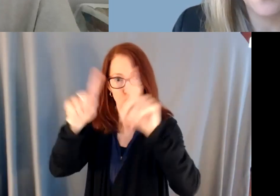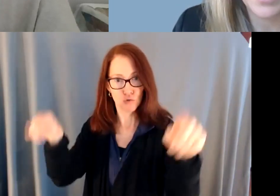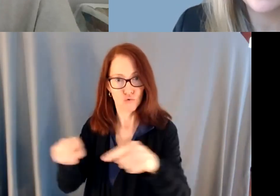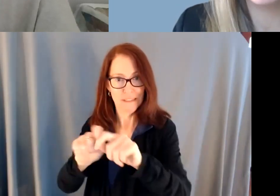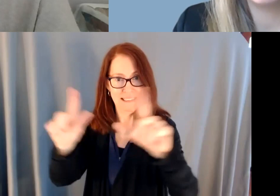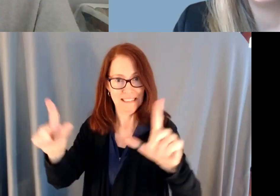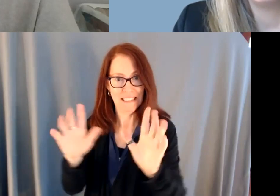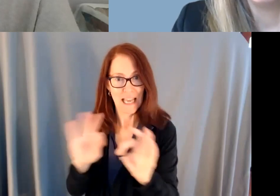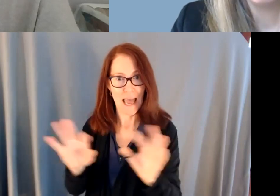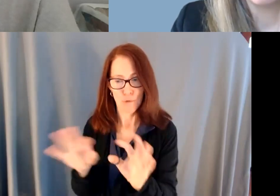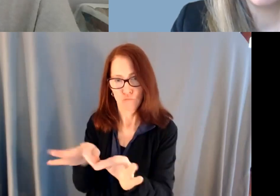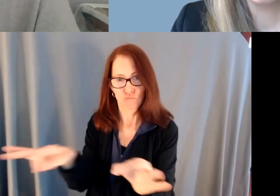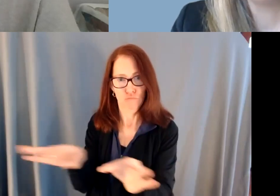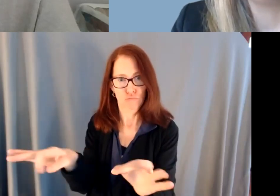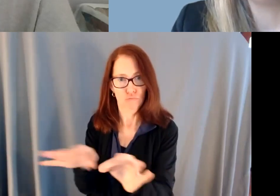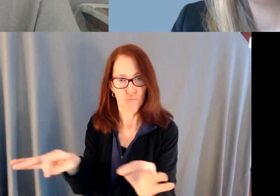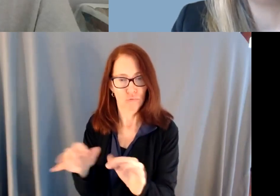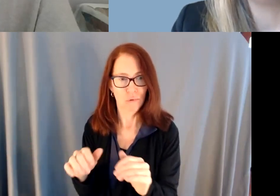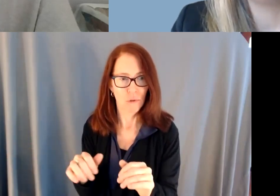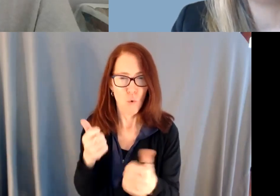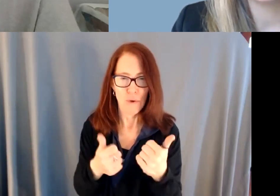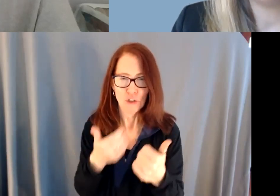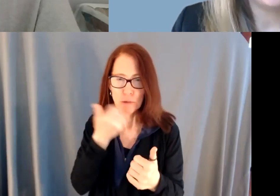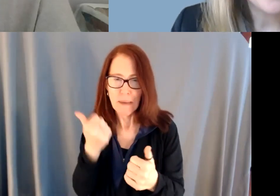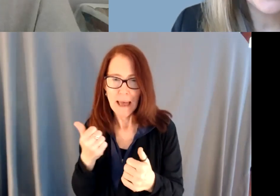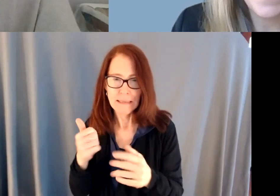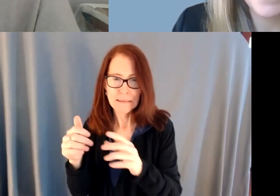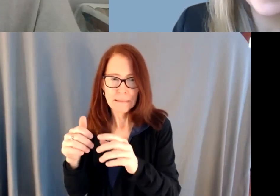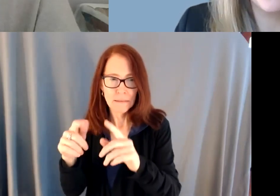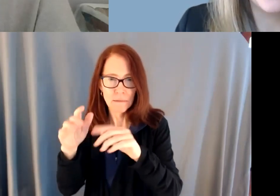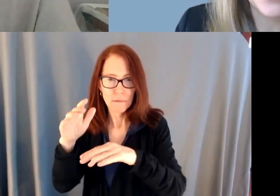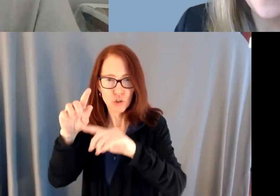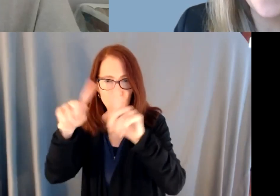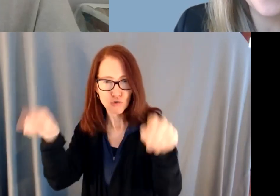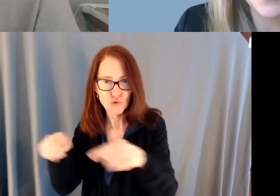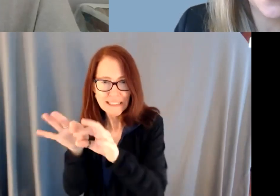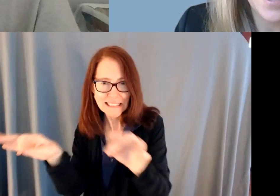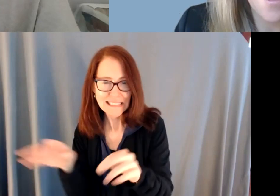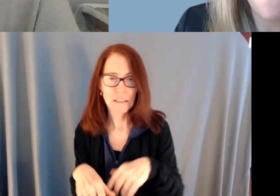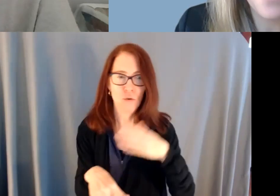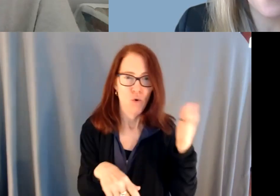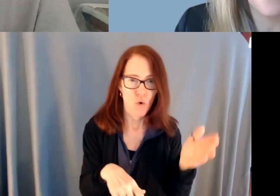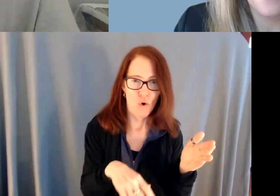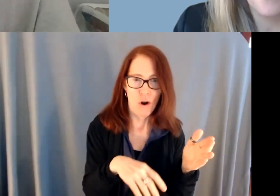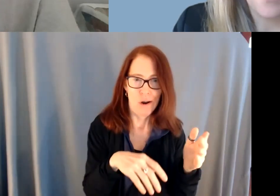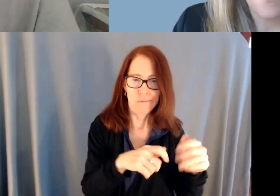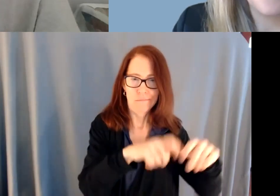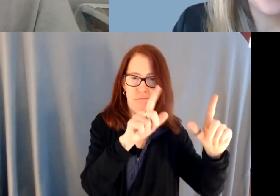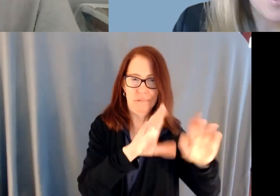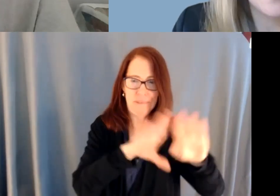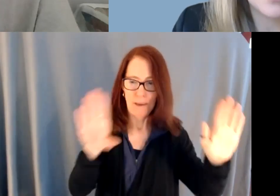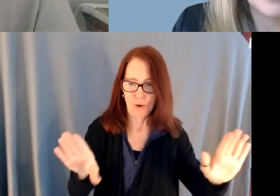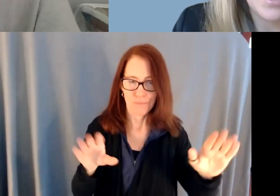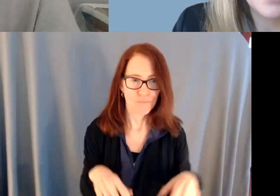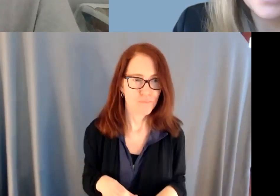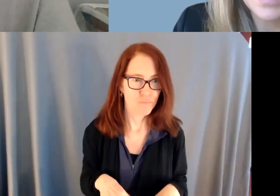that integrate? Zoom actually has this really cool feature now where we're